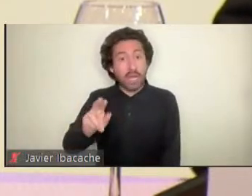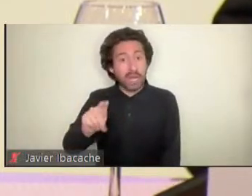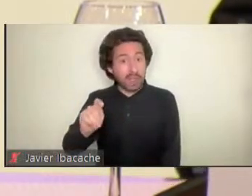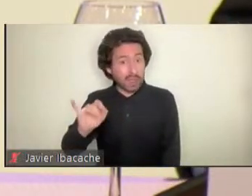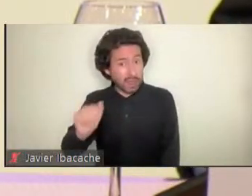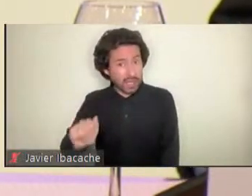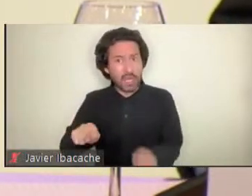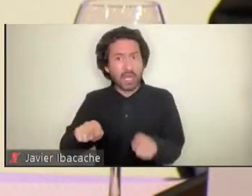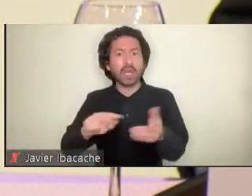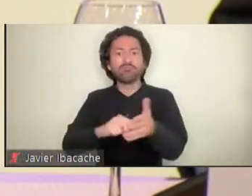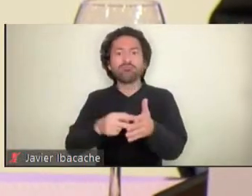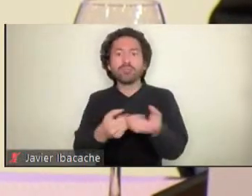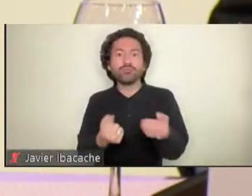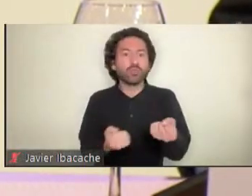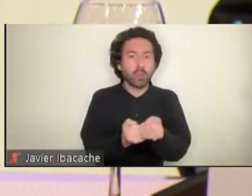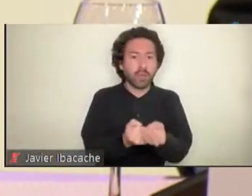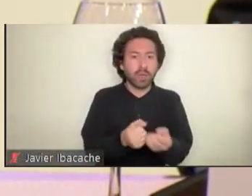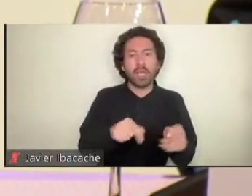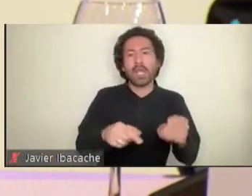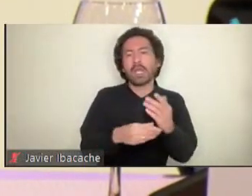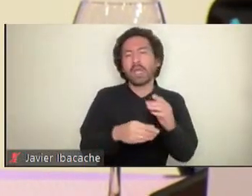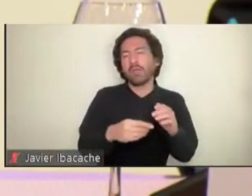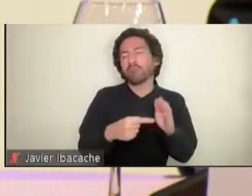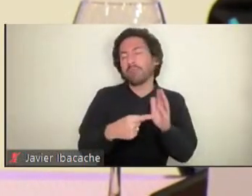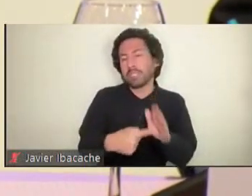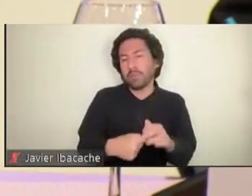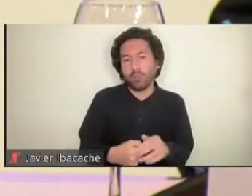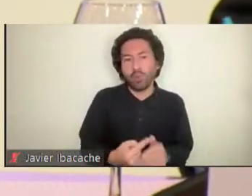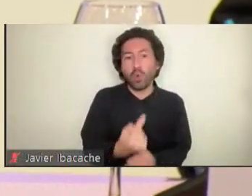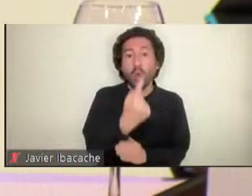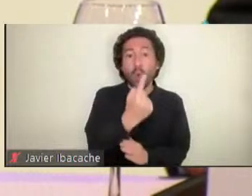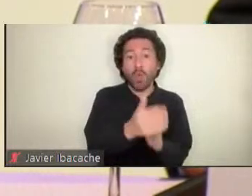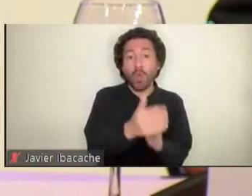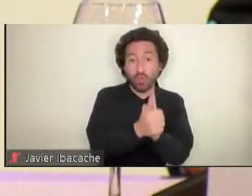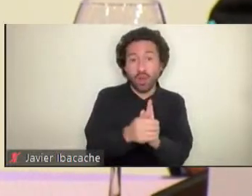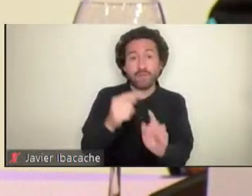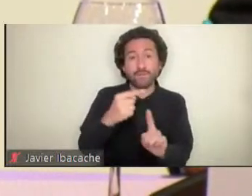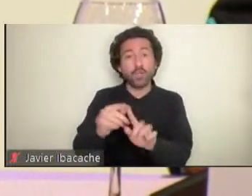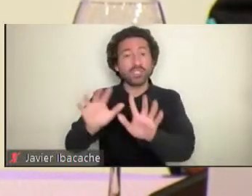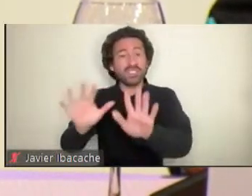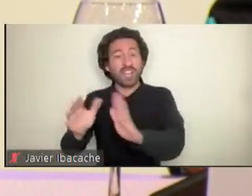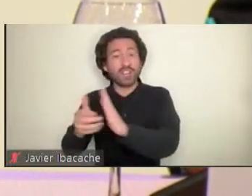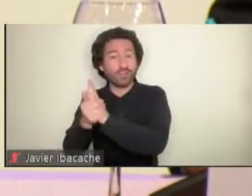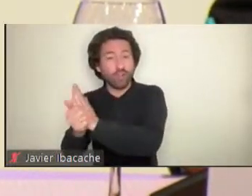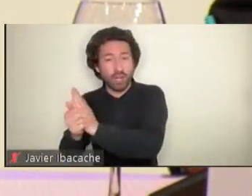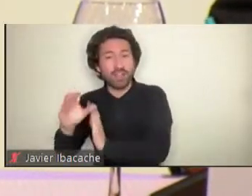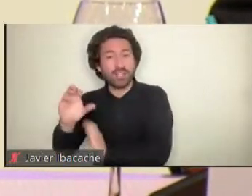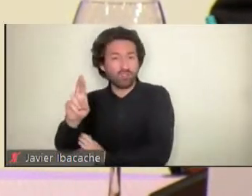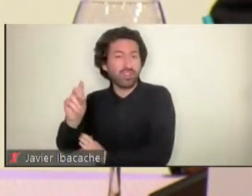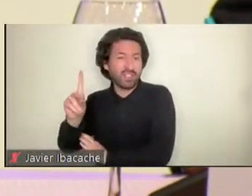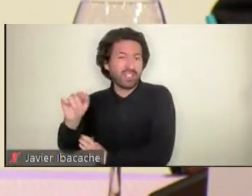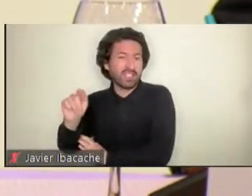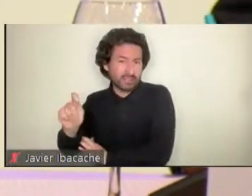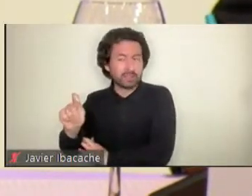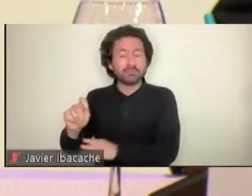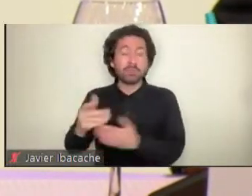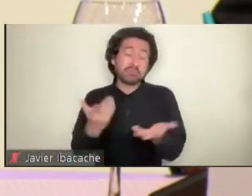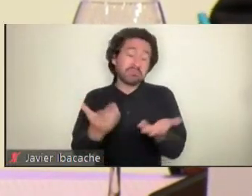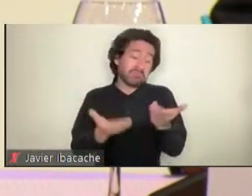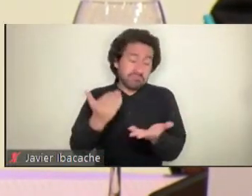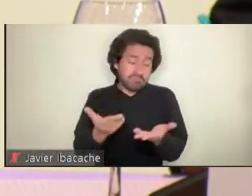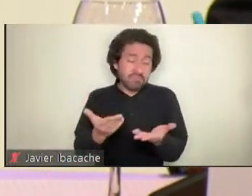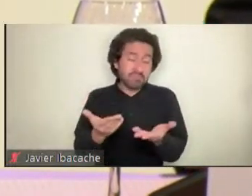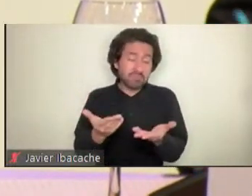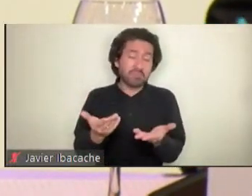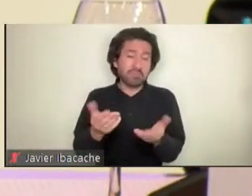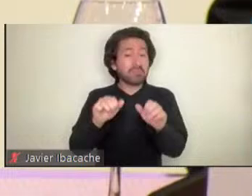guarantee leverages. So when if you put $1 of guarantee, you can leverage $10 of loan. So